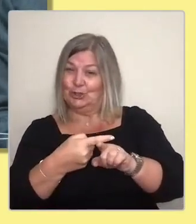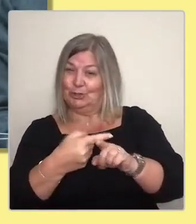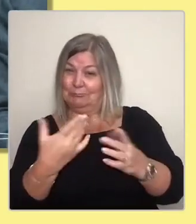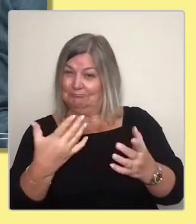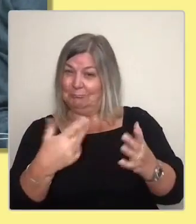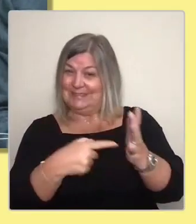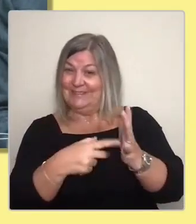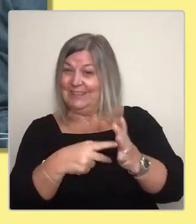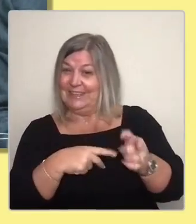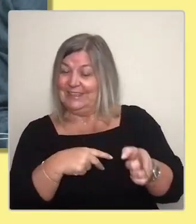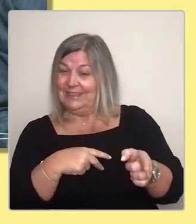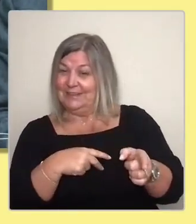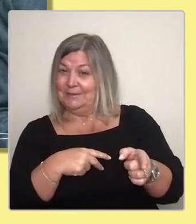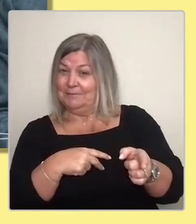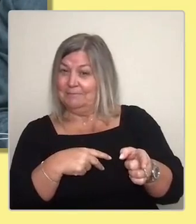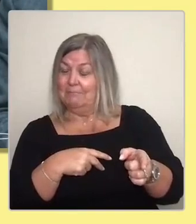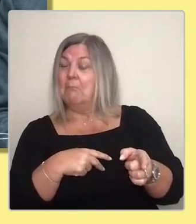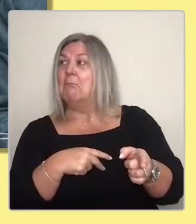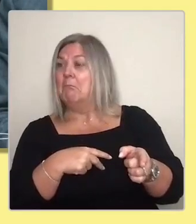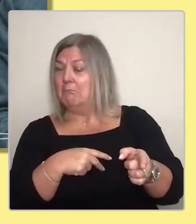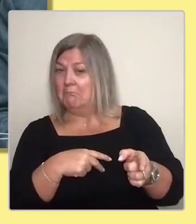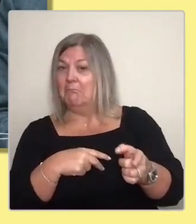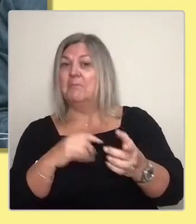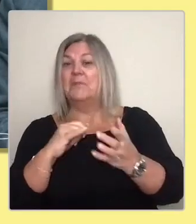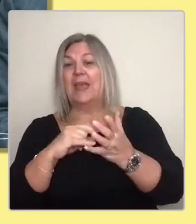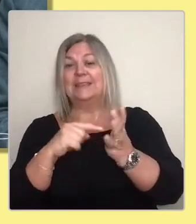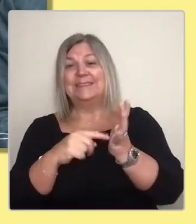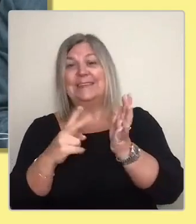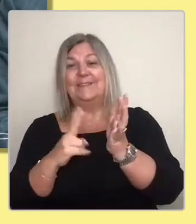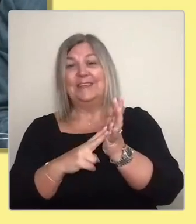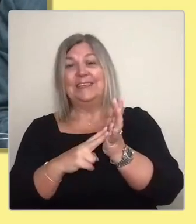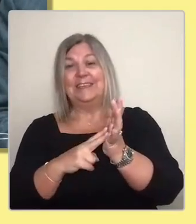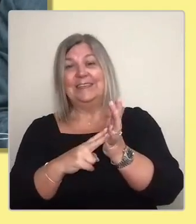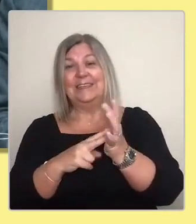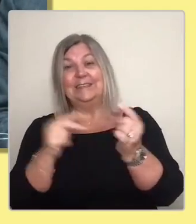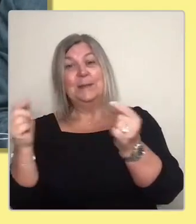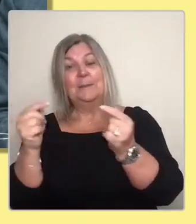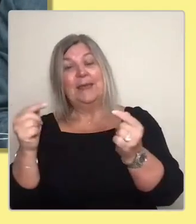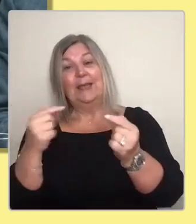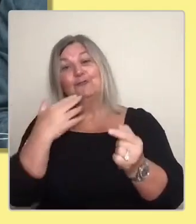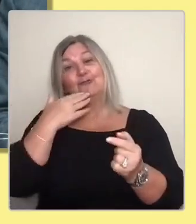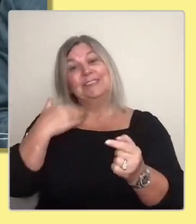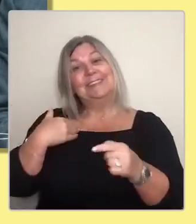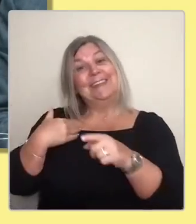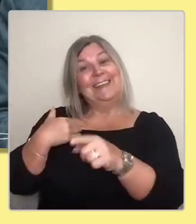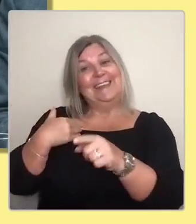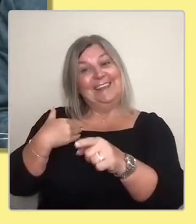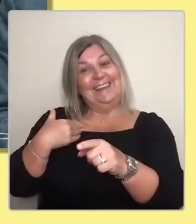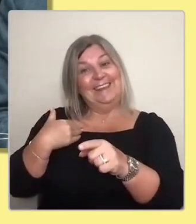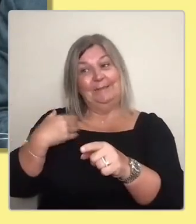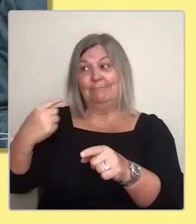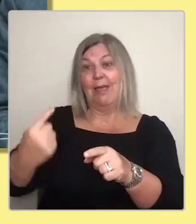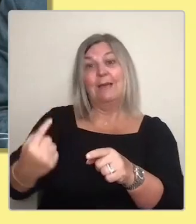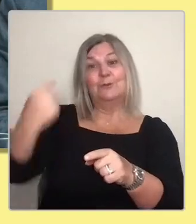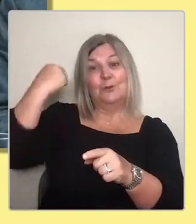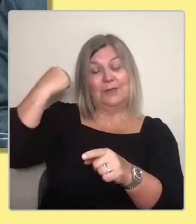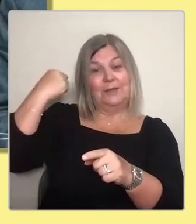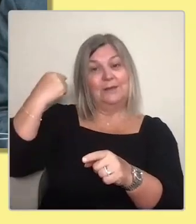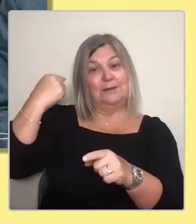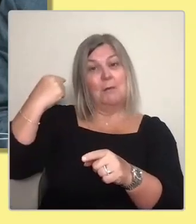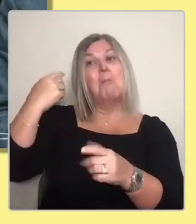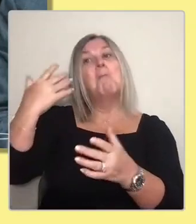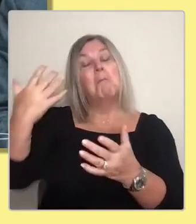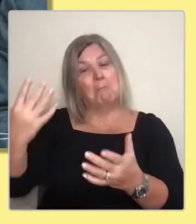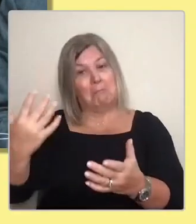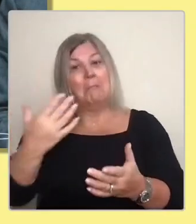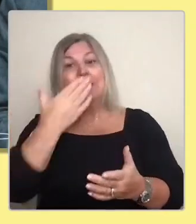that, when we had the STV debate the other night, they actually managed to then screen that for the south of Scotland as well so that they could take part, which I think was a win. I think that